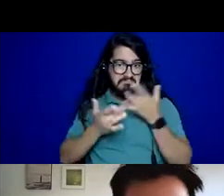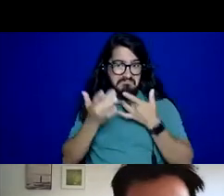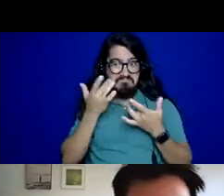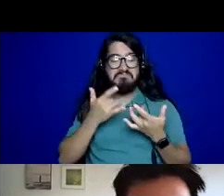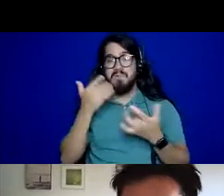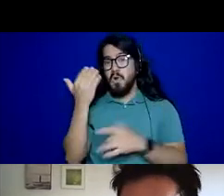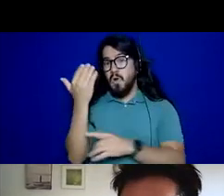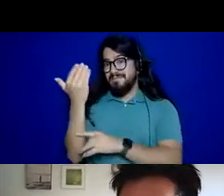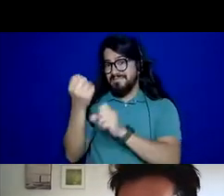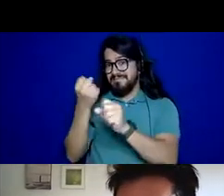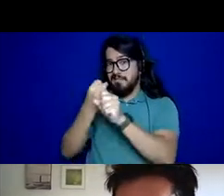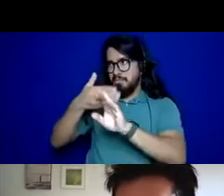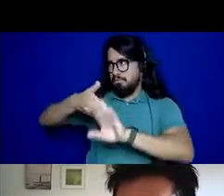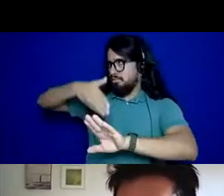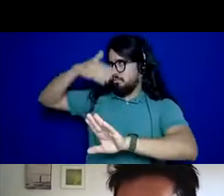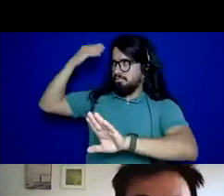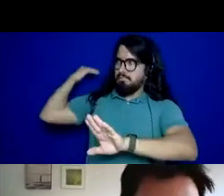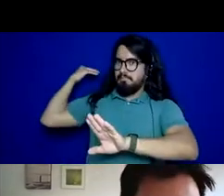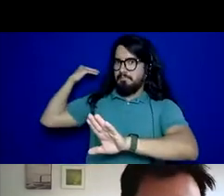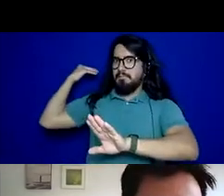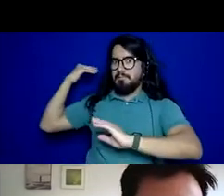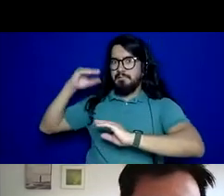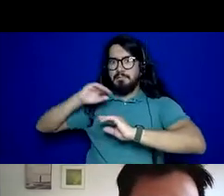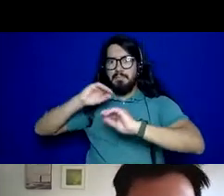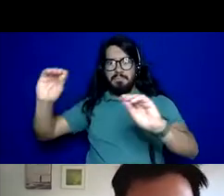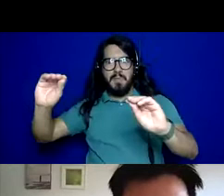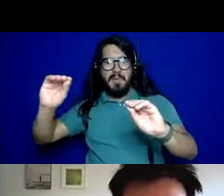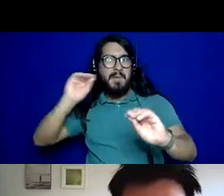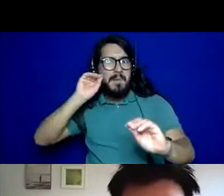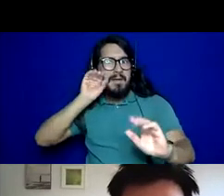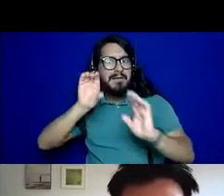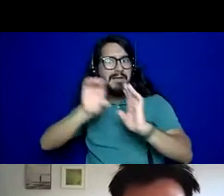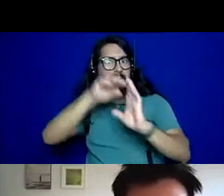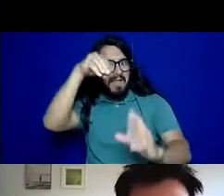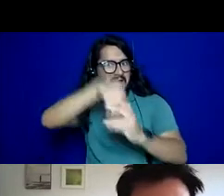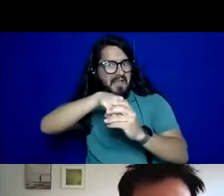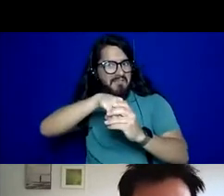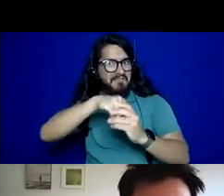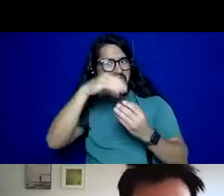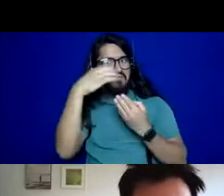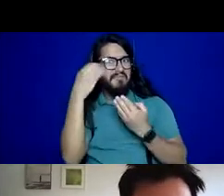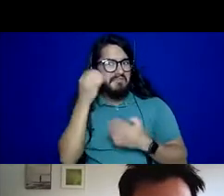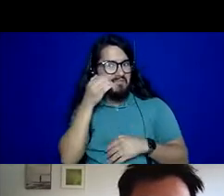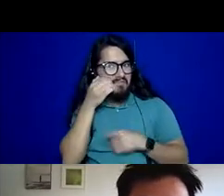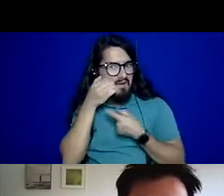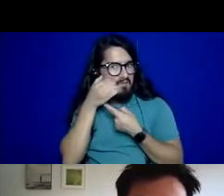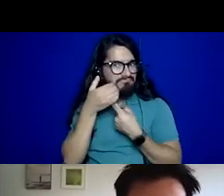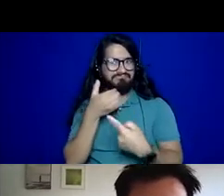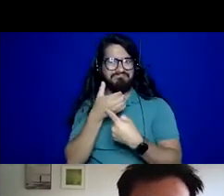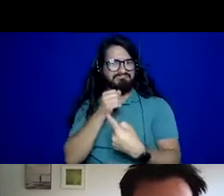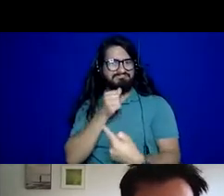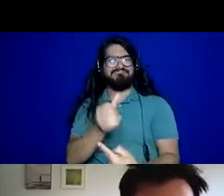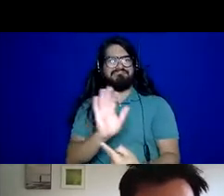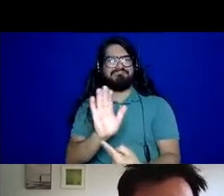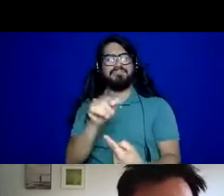15 years ago, there would have been one camera on my phone. So these devices are all